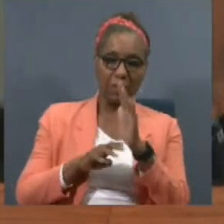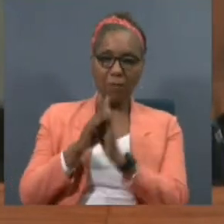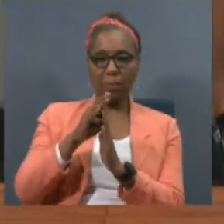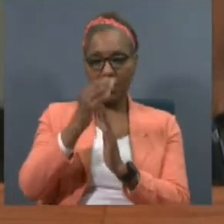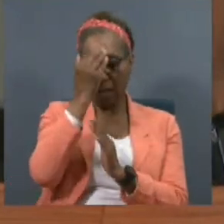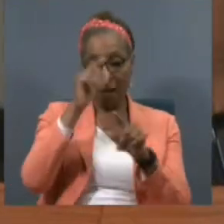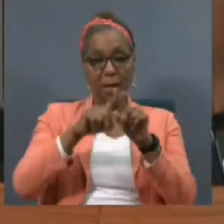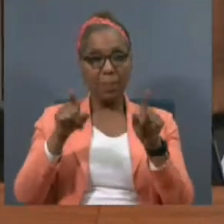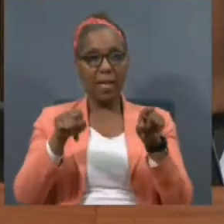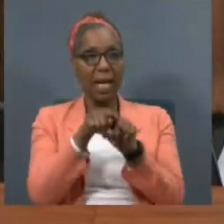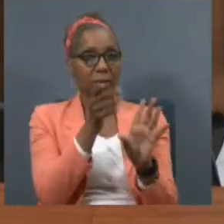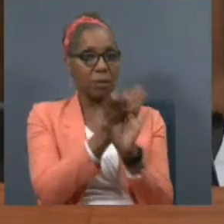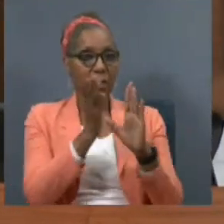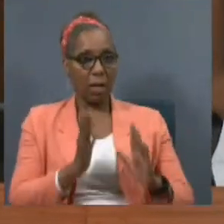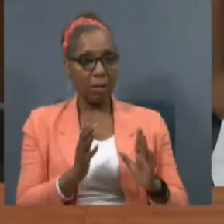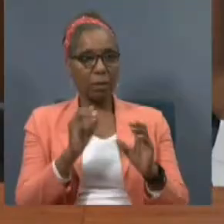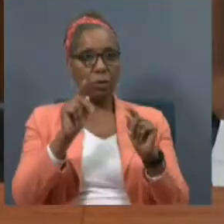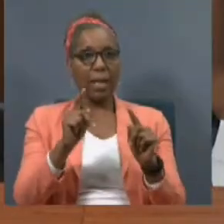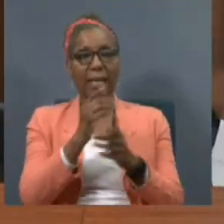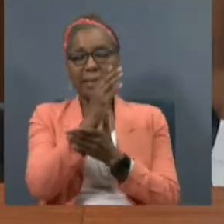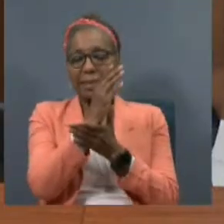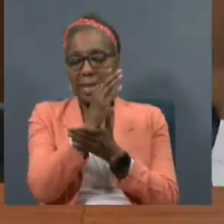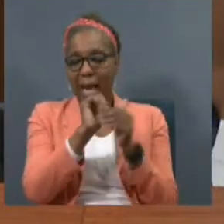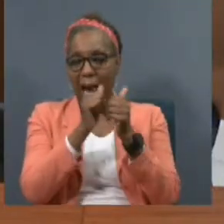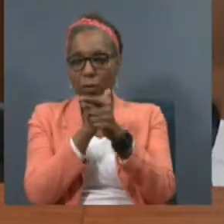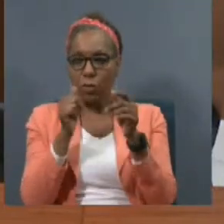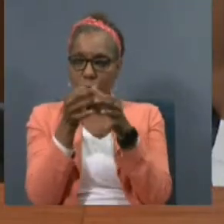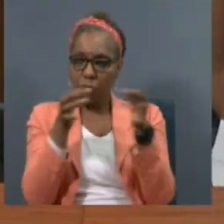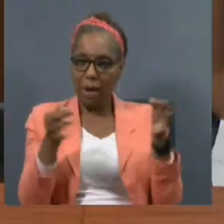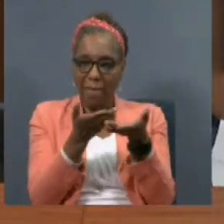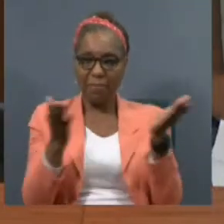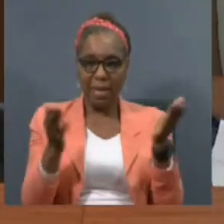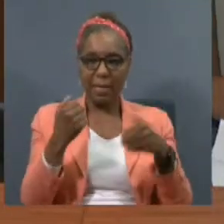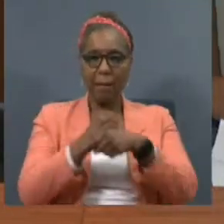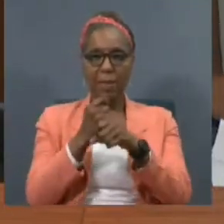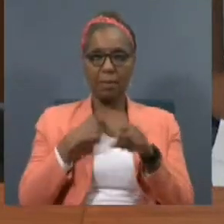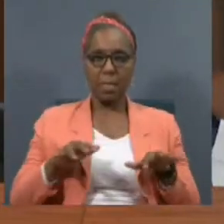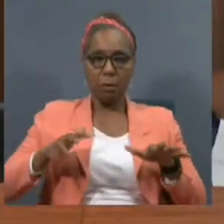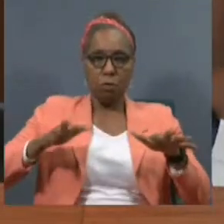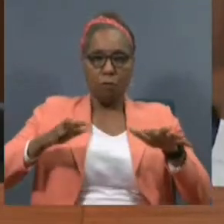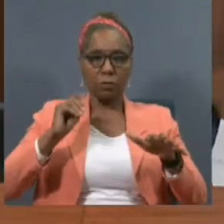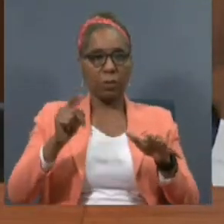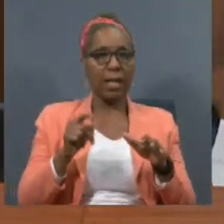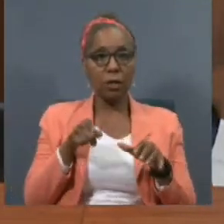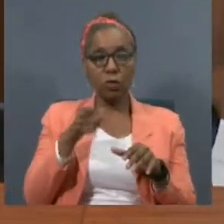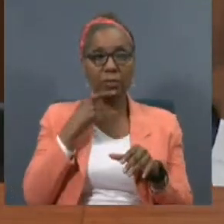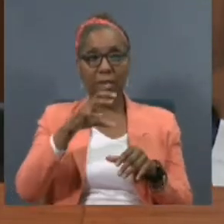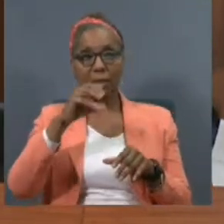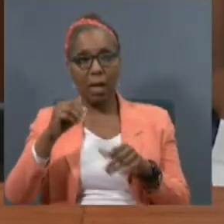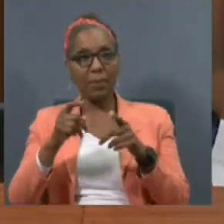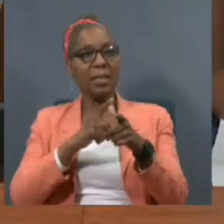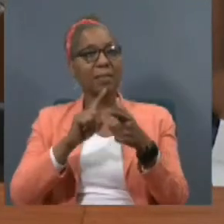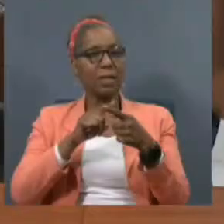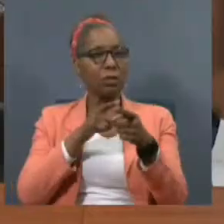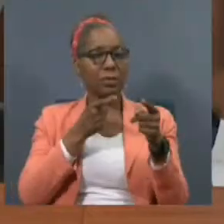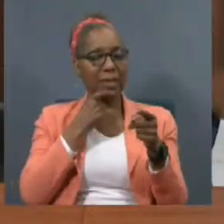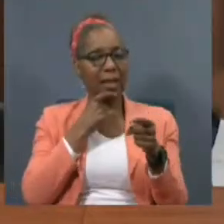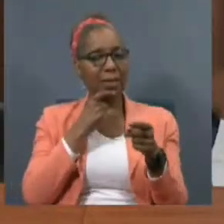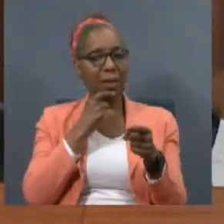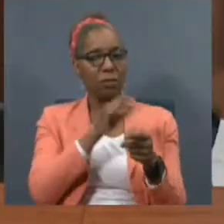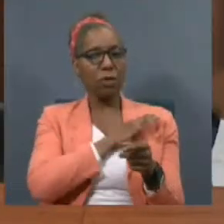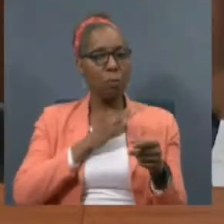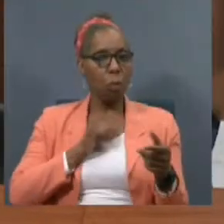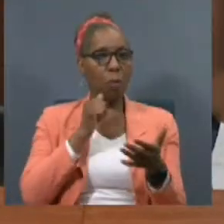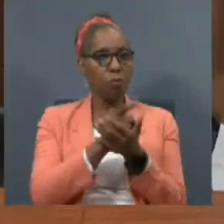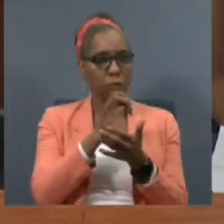a psychologist, some of the way you phrase some things makes me very nervous. In the sense that you said the company, but then you told us it was approved by the board.